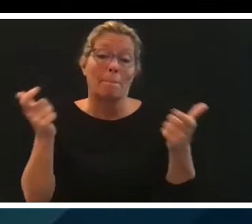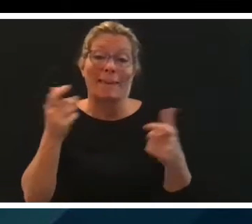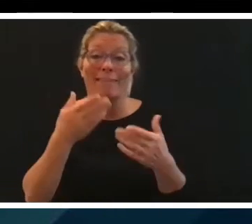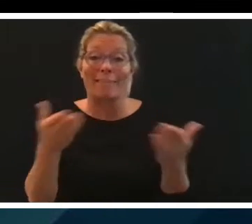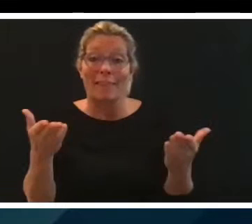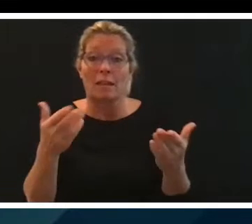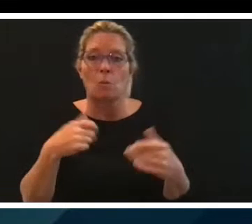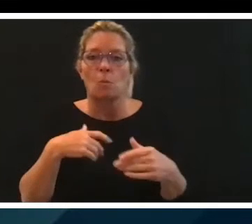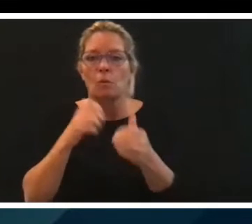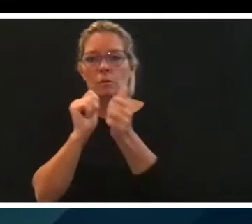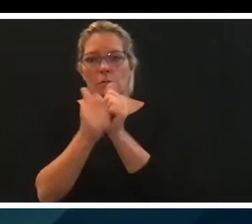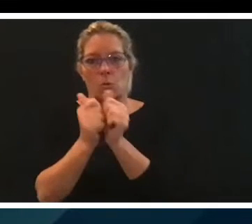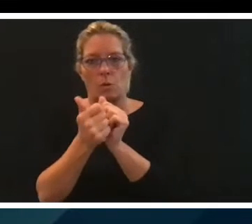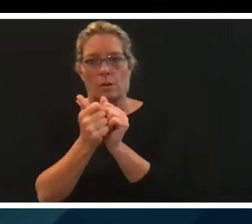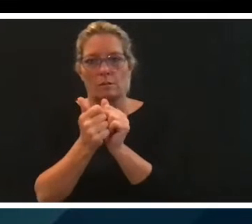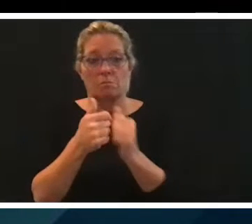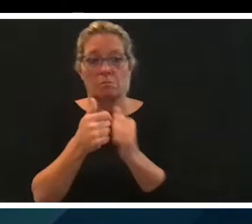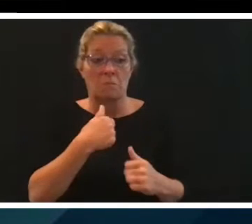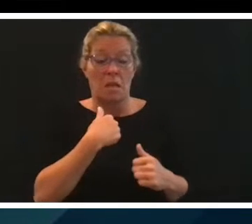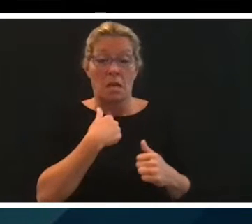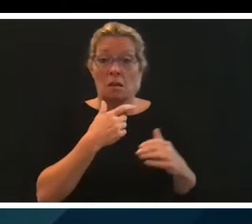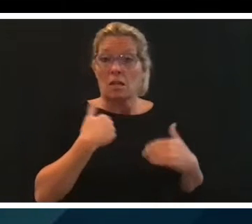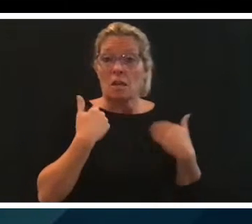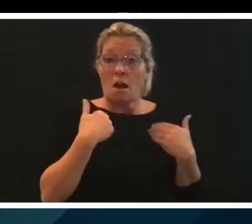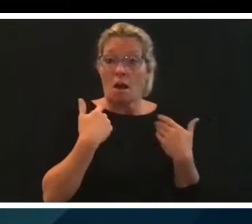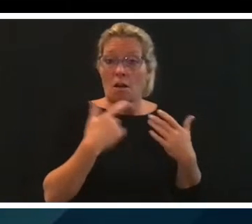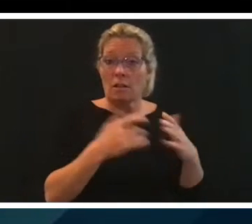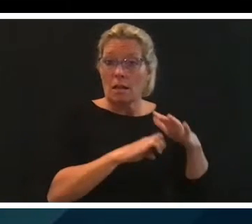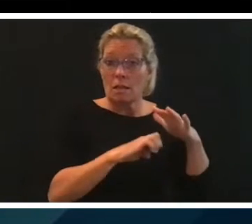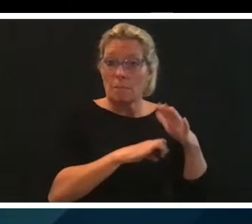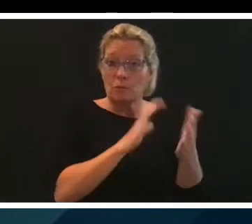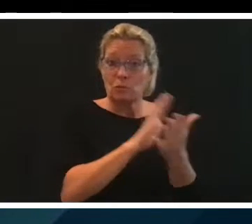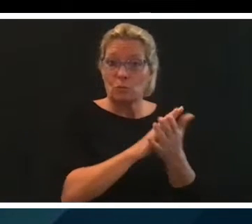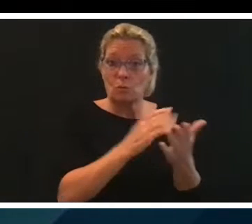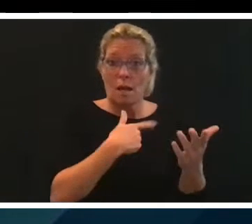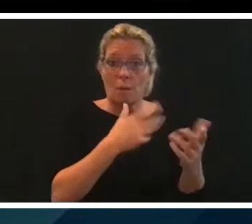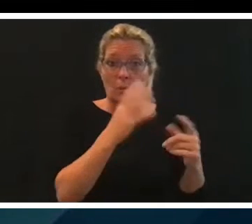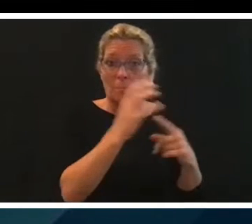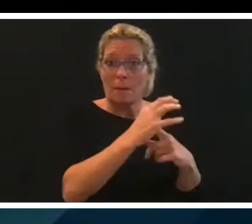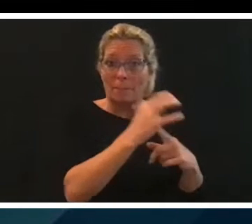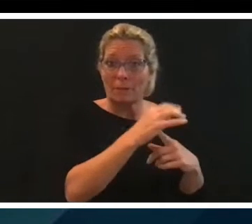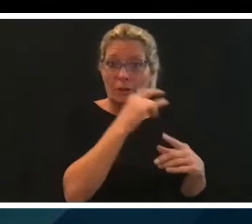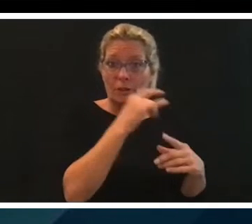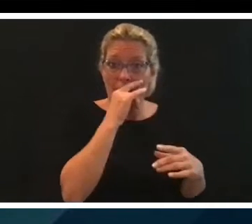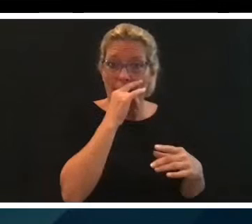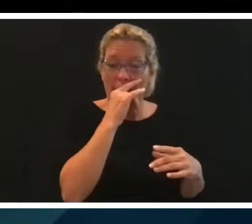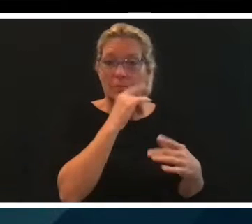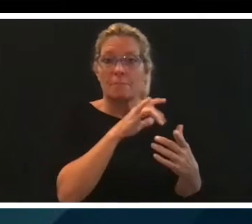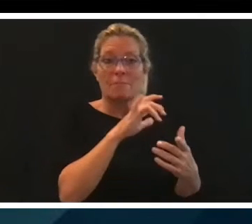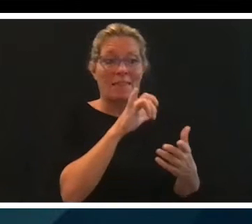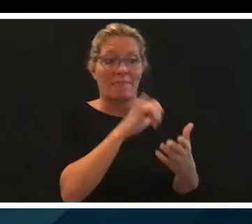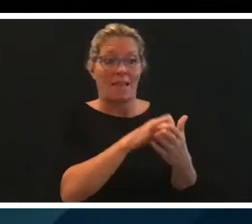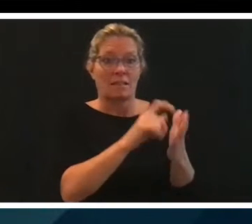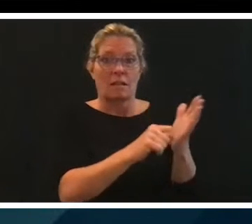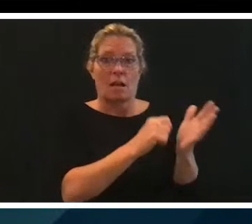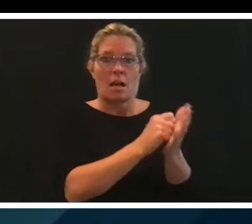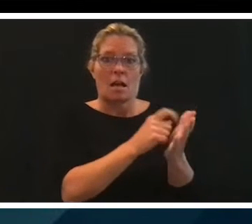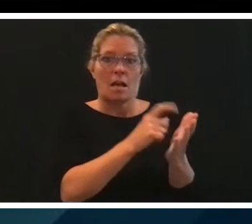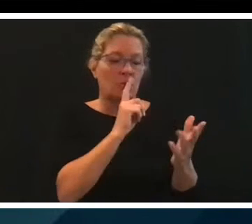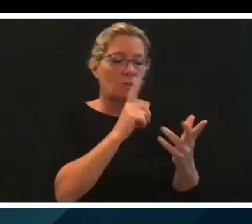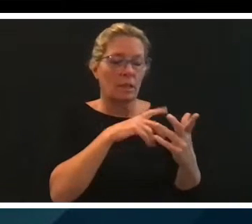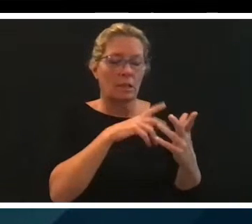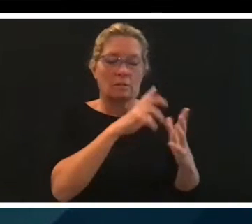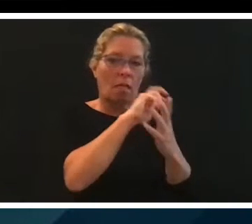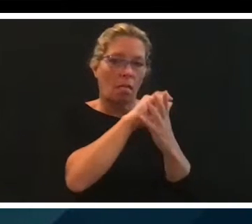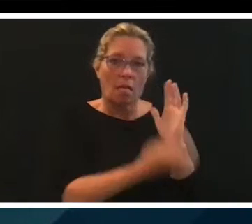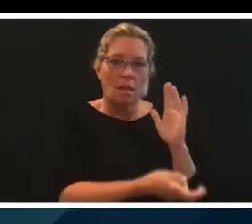kid in elementary school. And around the same time that music really grabbed a hold of me, sports